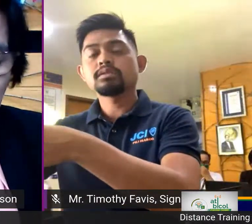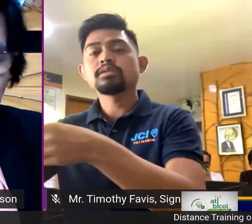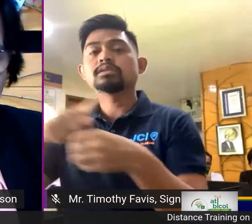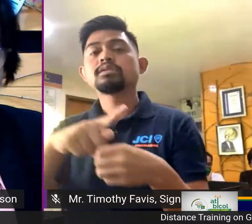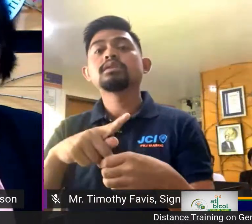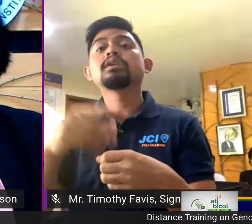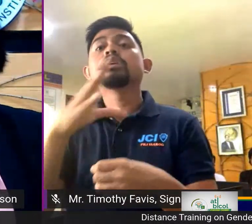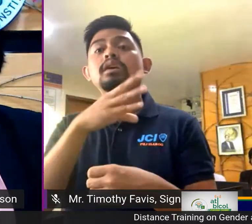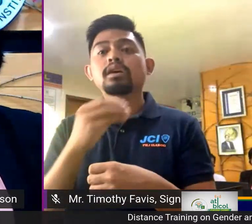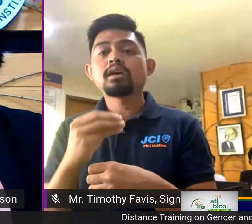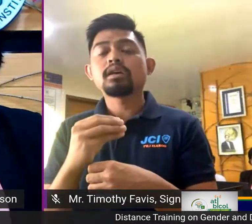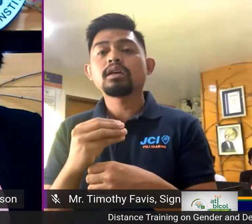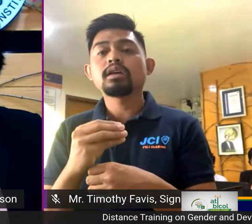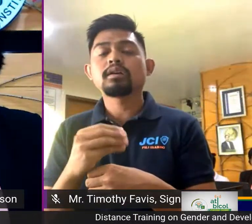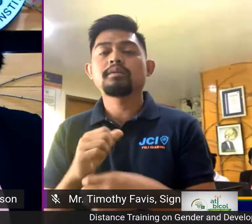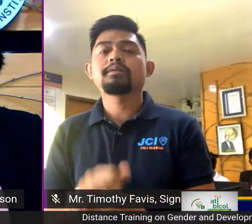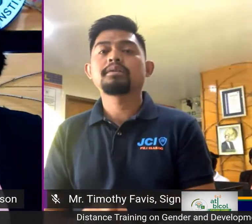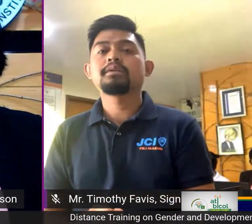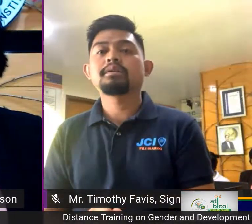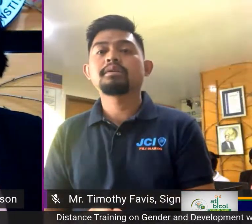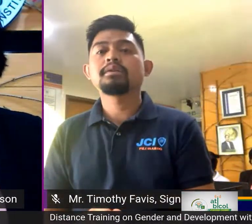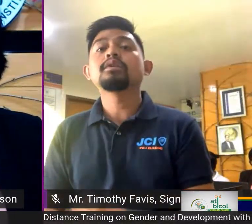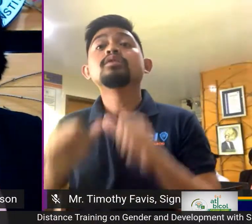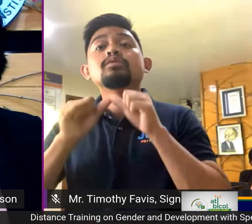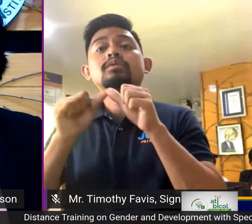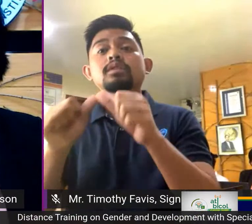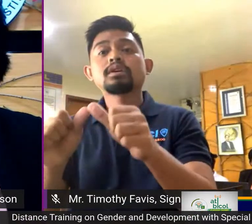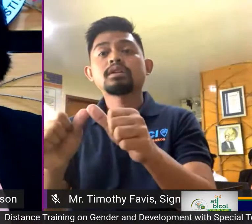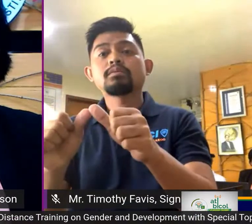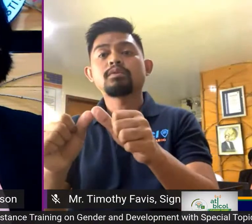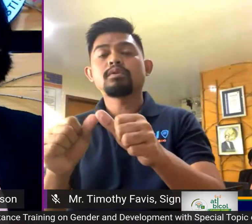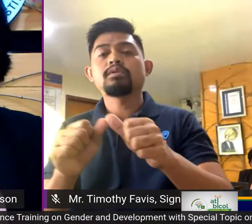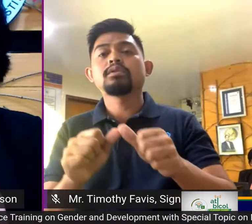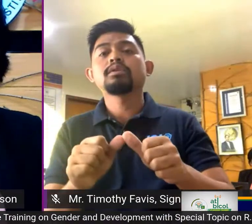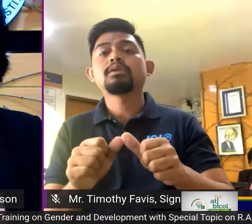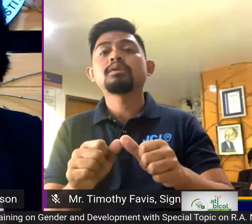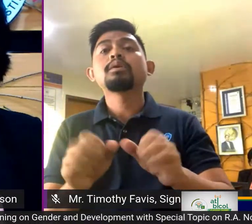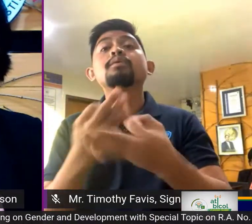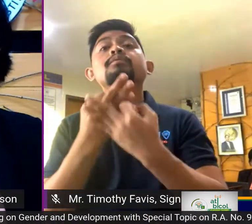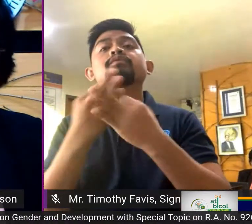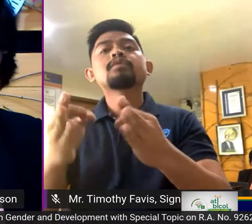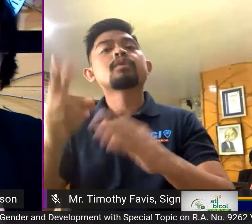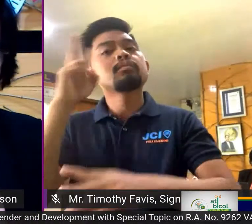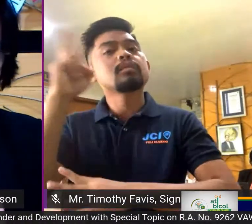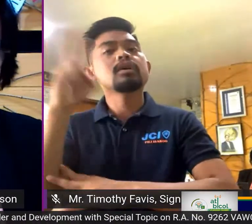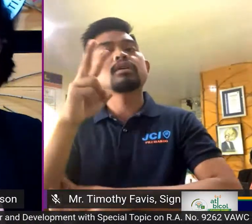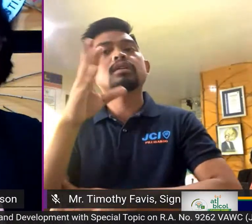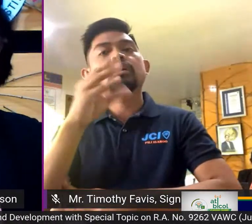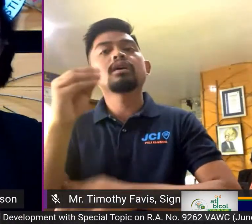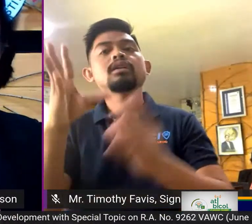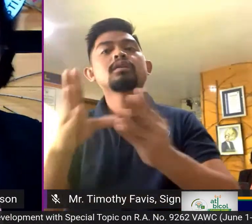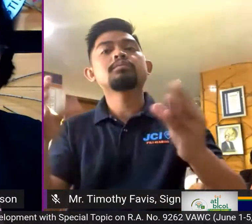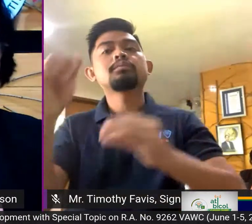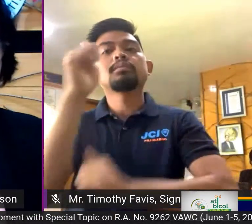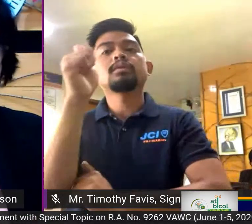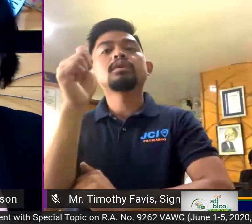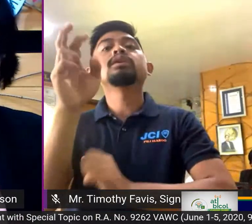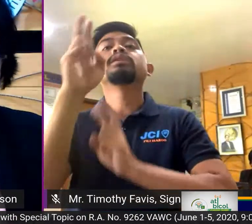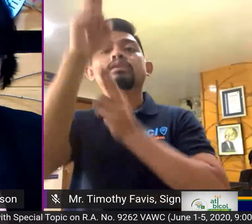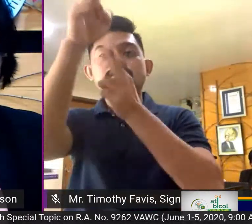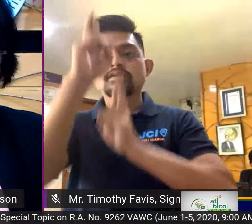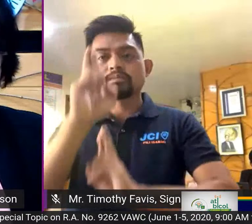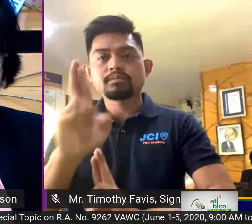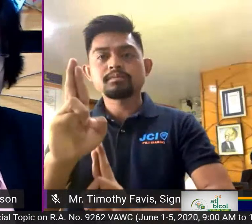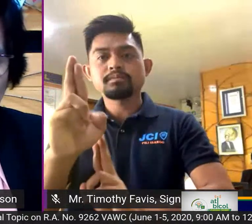and empowering, equitable, sustainable, free from violence, and most especially